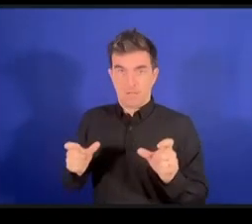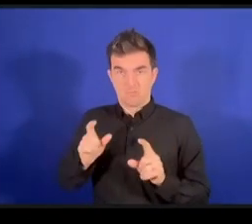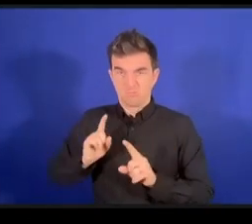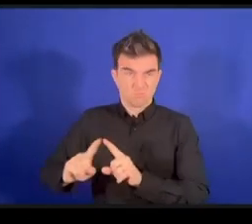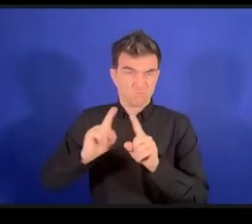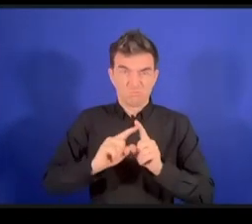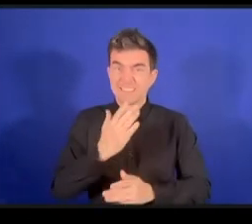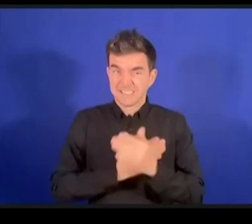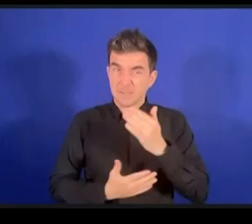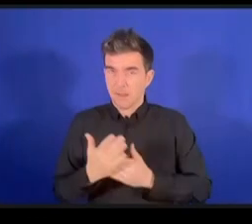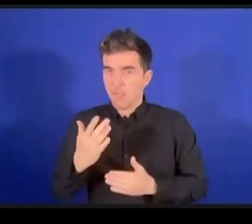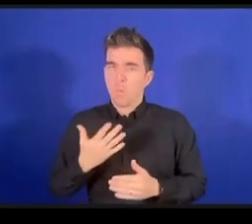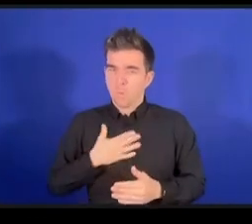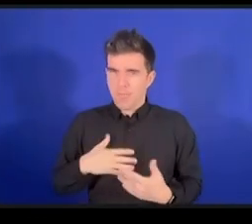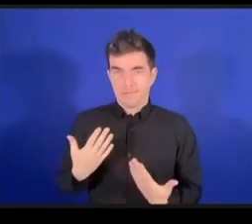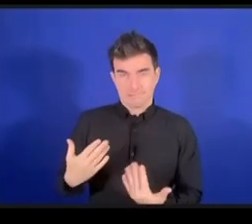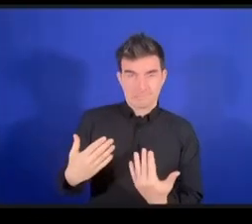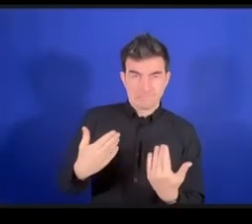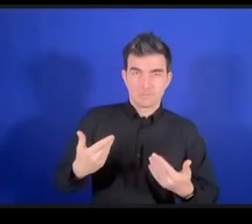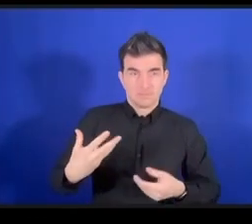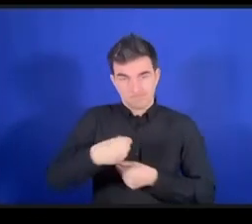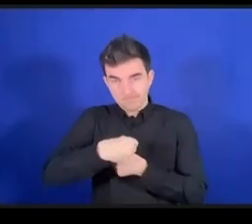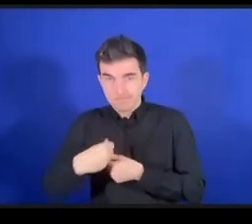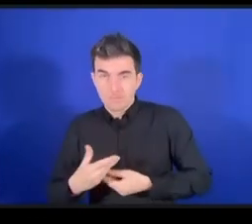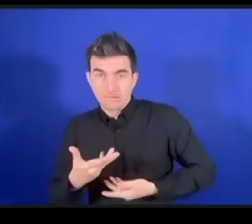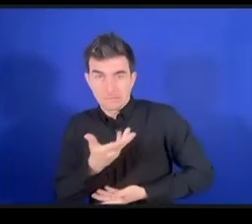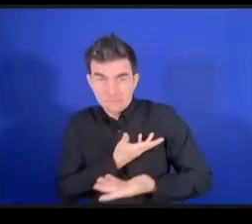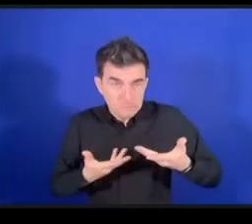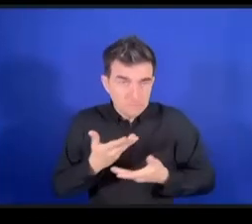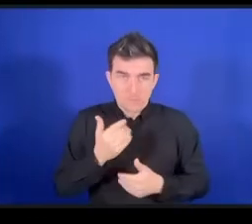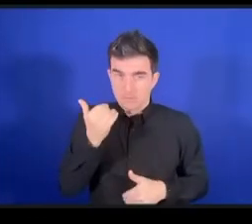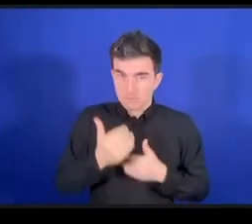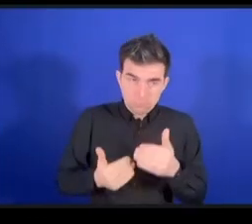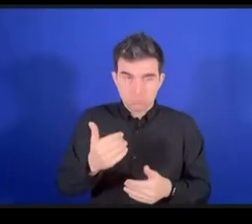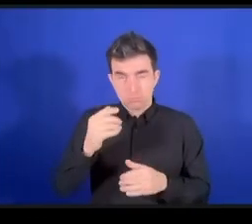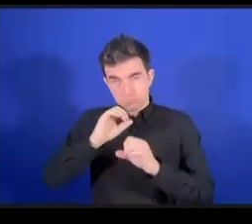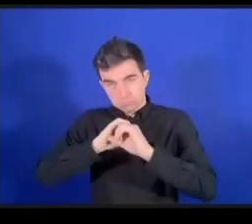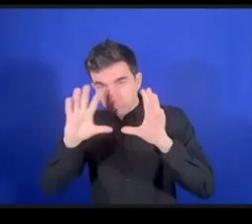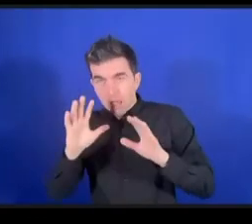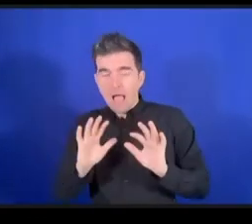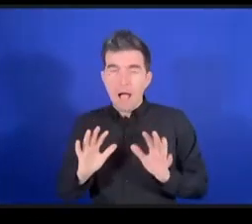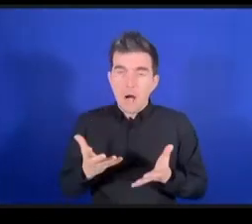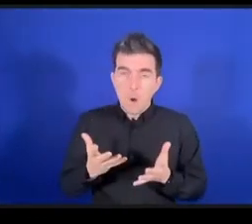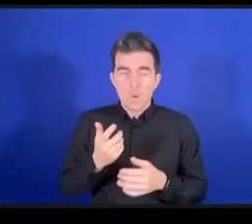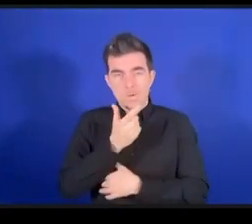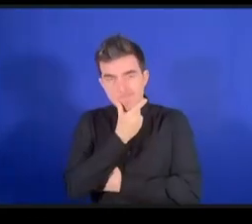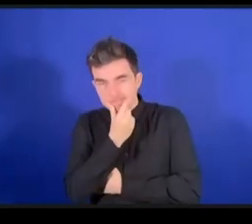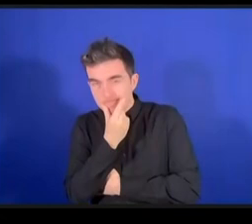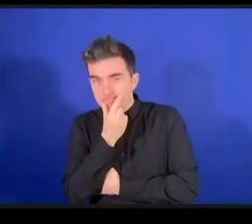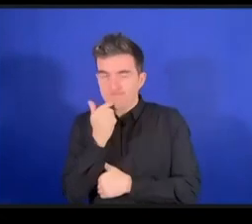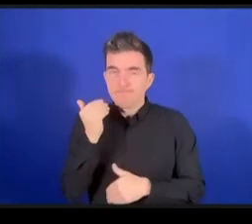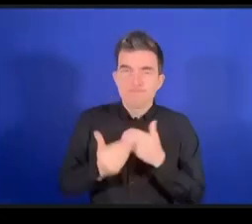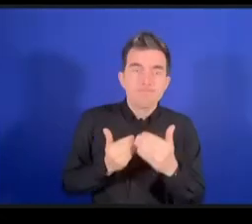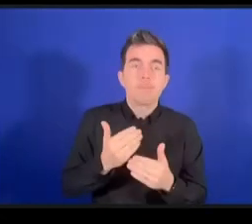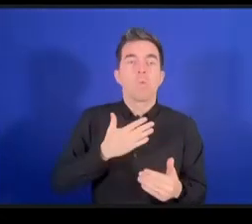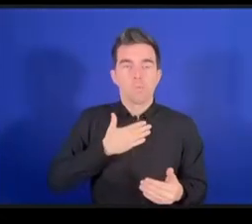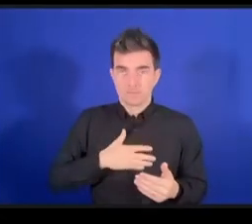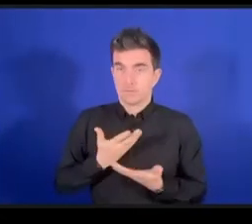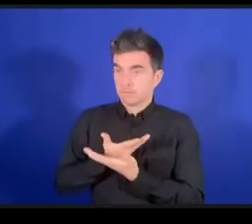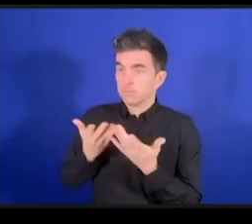the participation of actual persons with disabilities to the forum and to contribute to